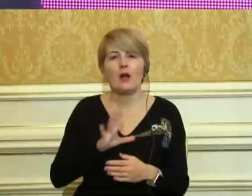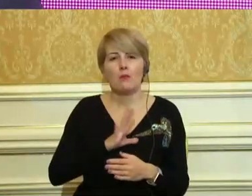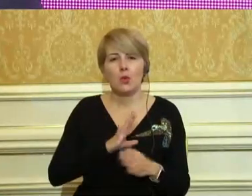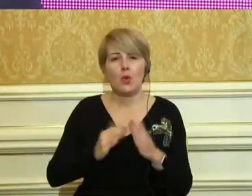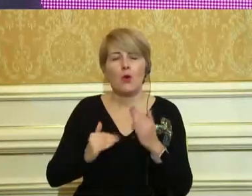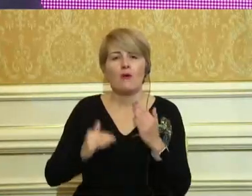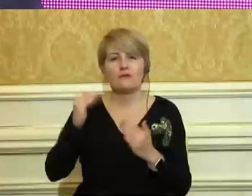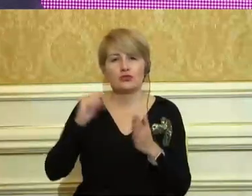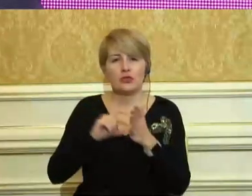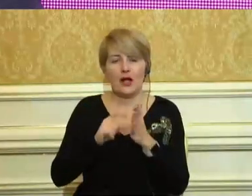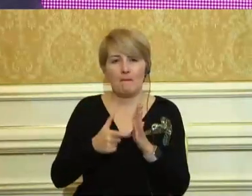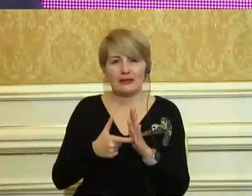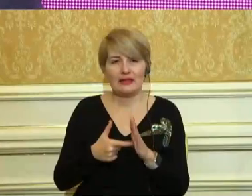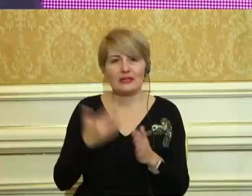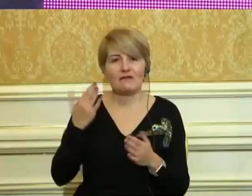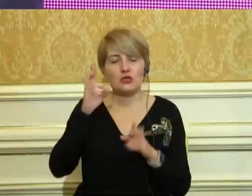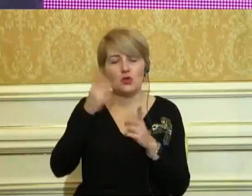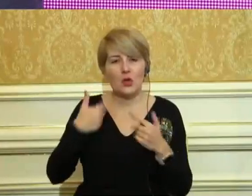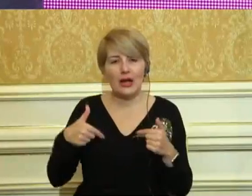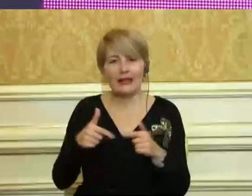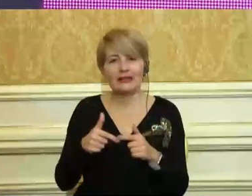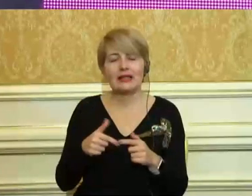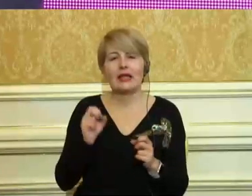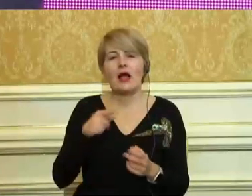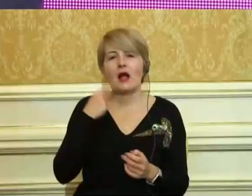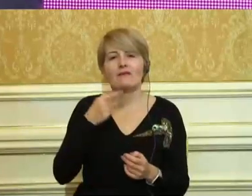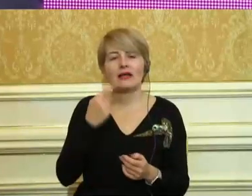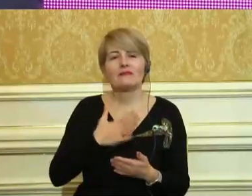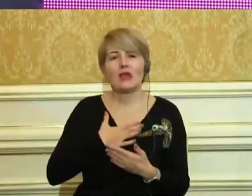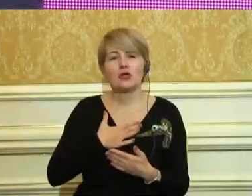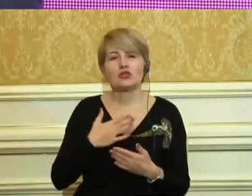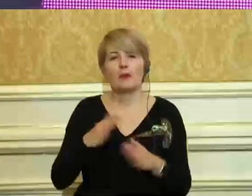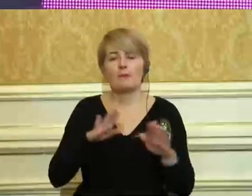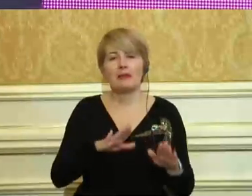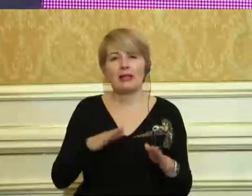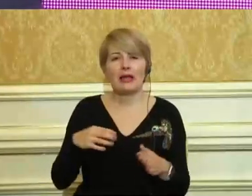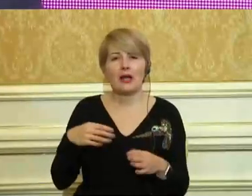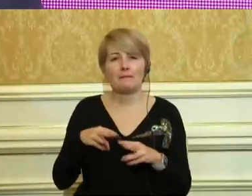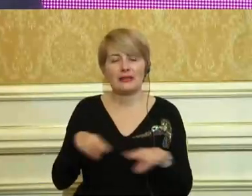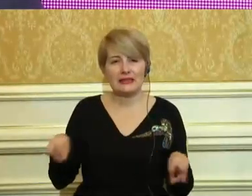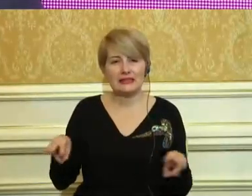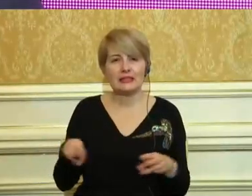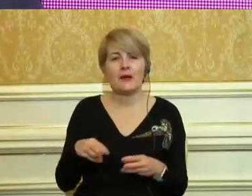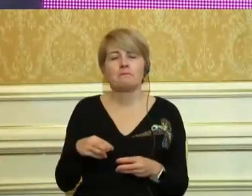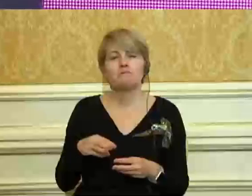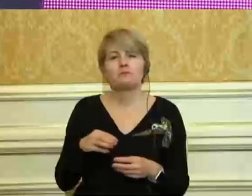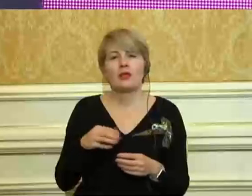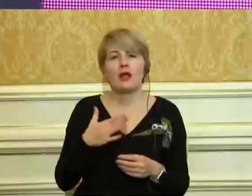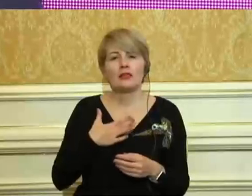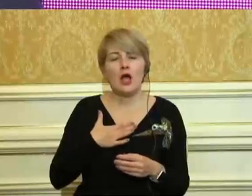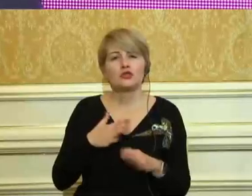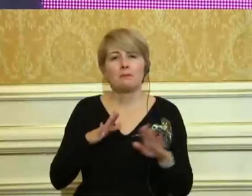our Prime Minister, Justin Trudeau. In fact, when he became Prime Minister, he became the first Prime Minister to